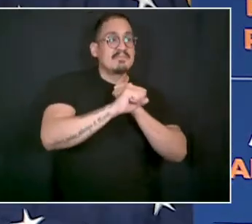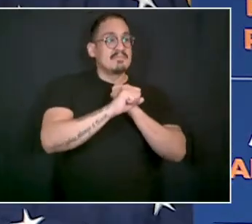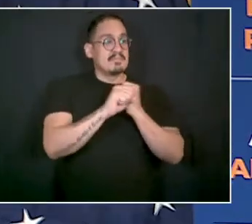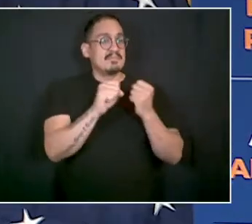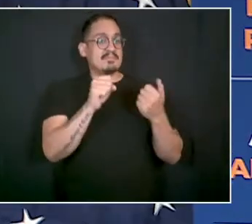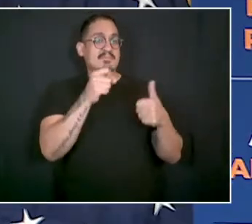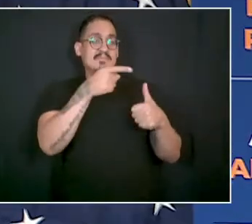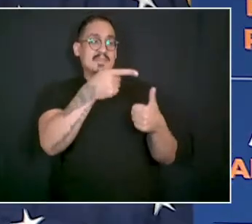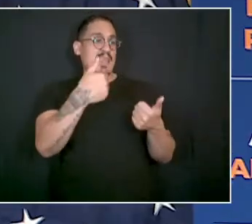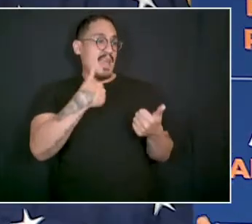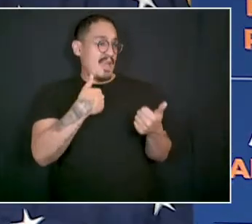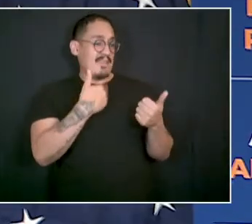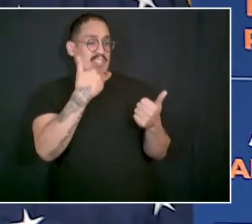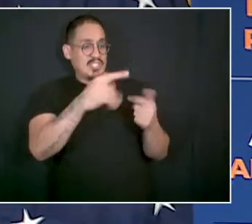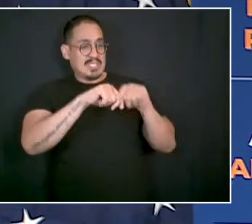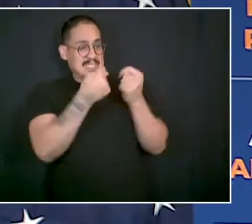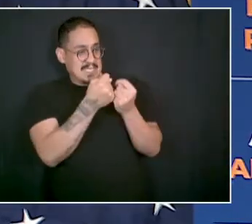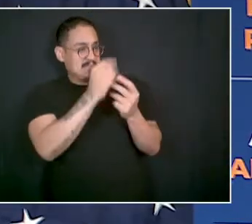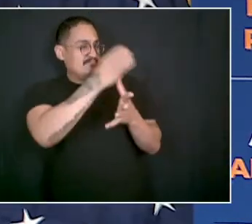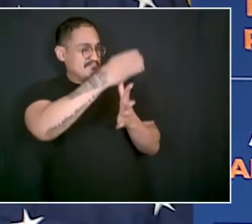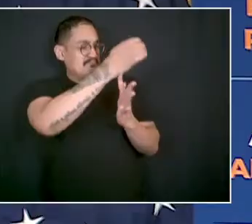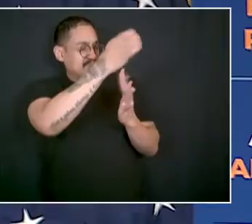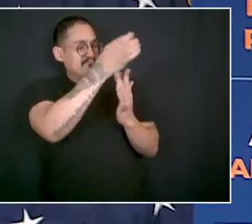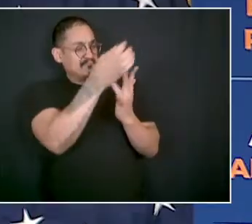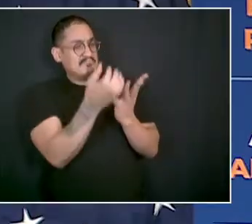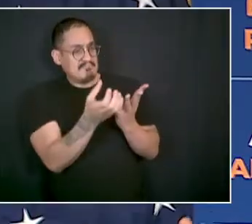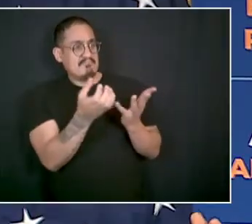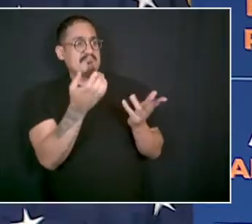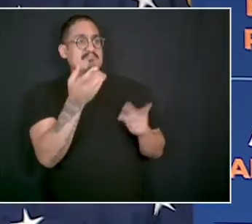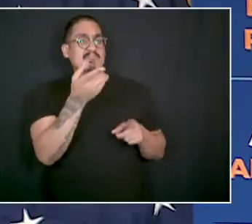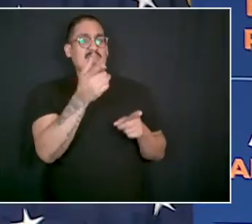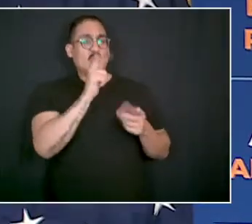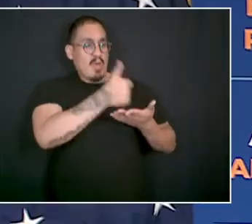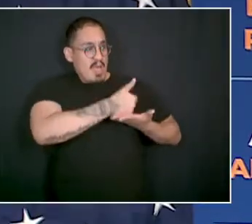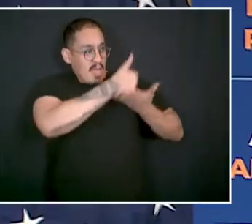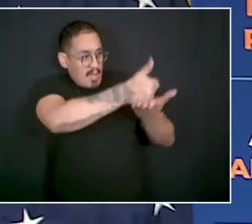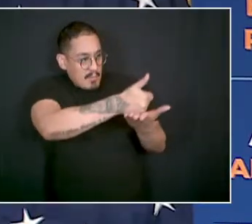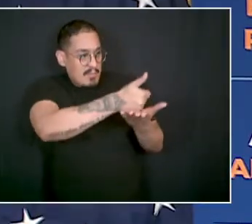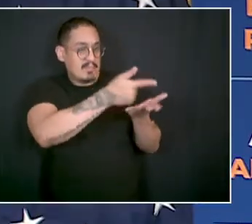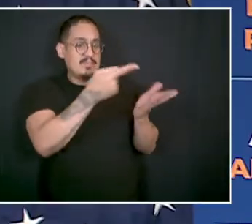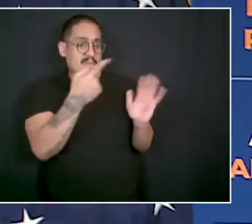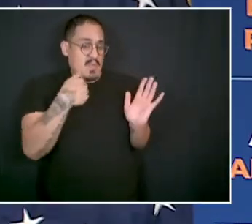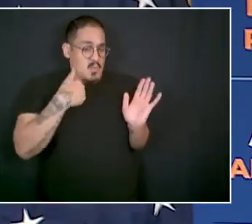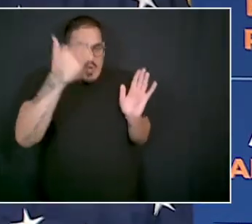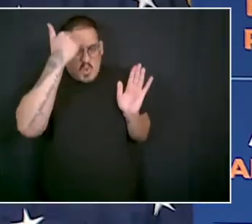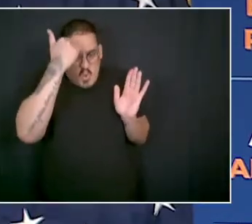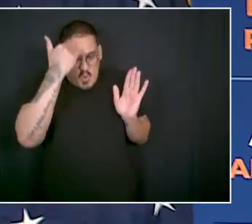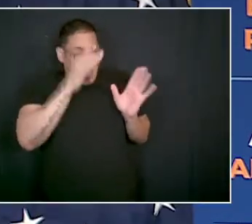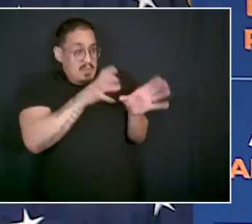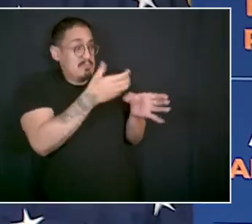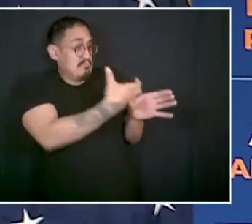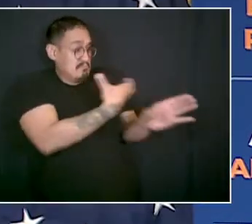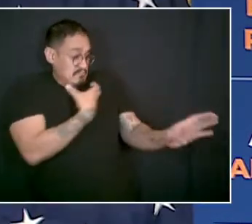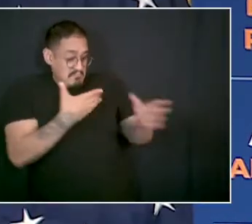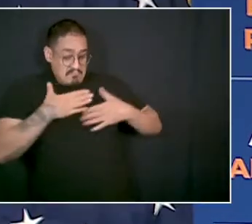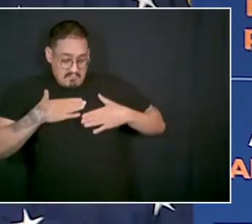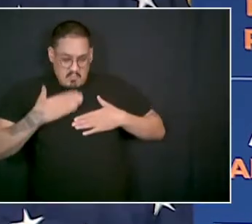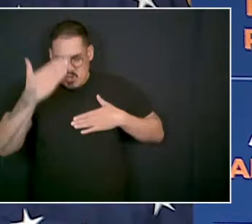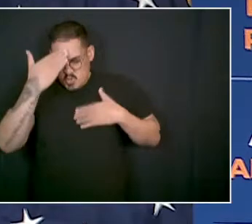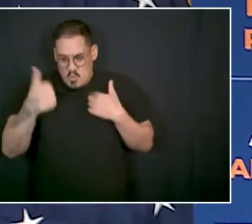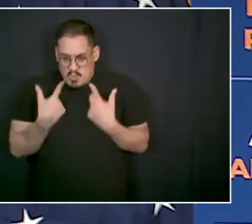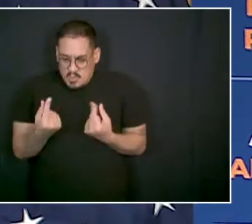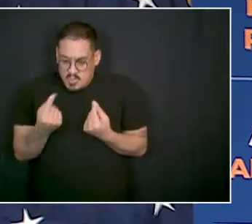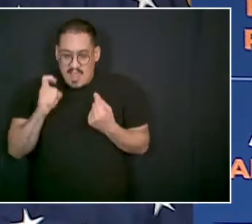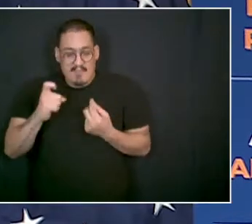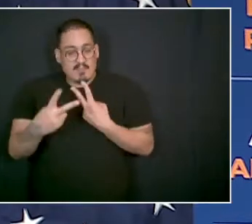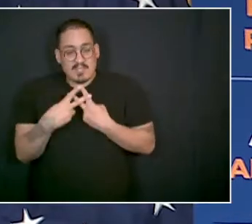strategic team who got me here, and we know what we're doing. You have to reserve your strength,